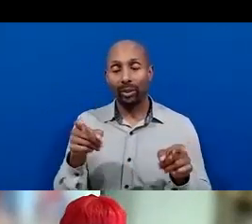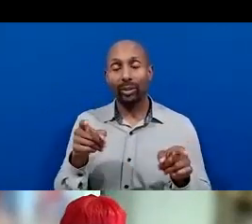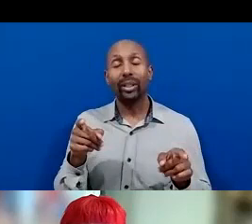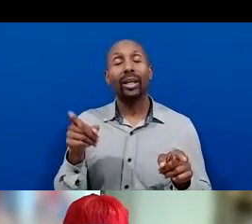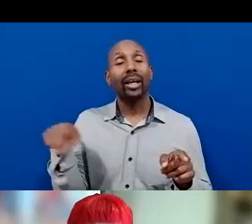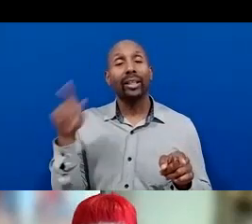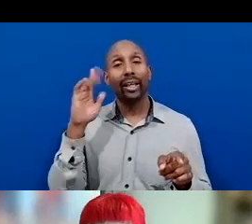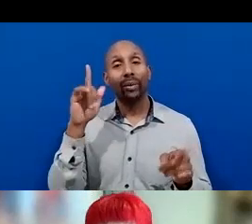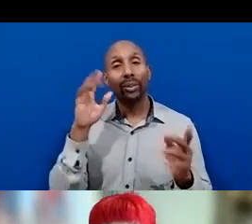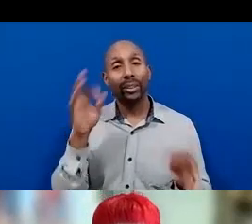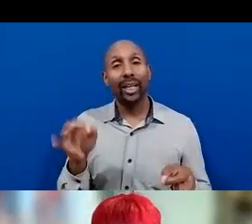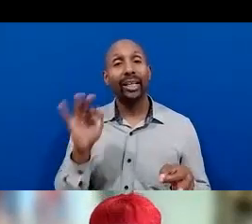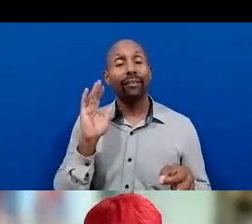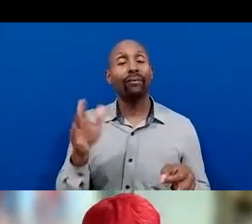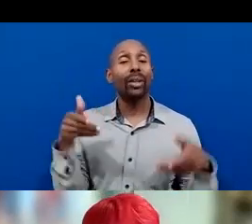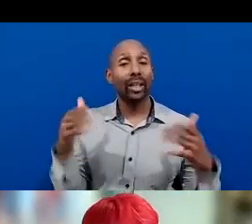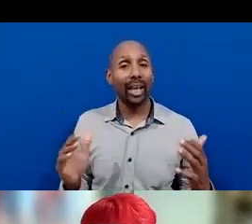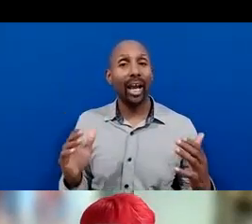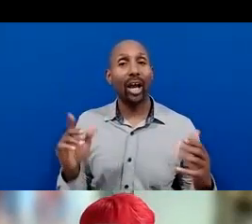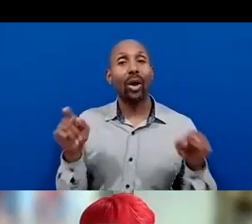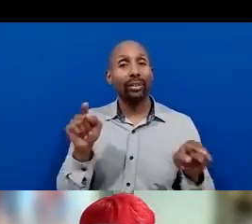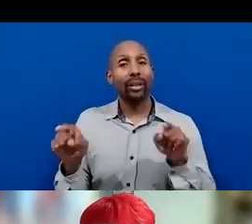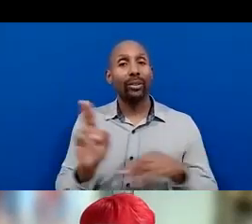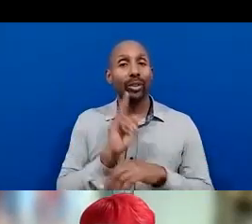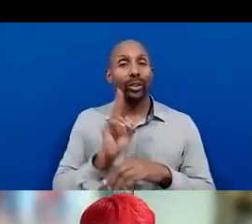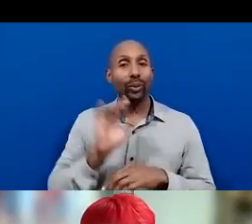for use in the US.